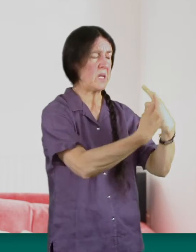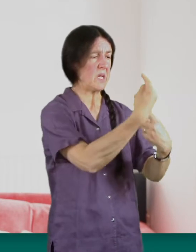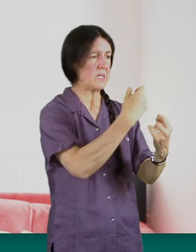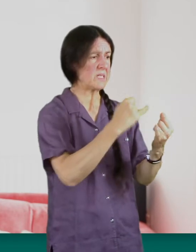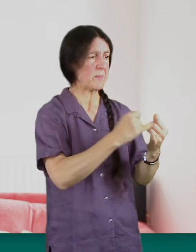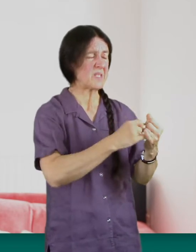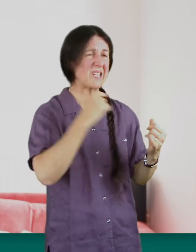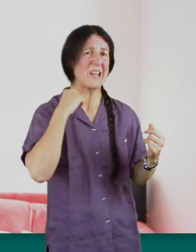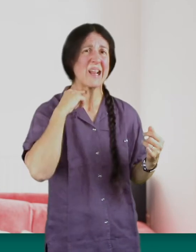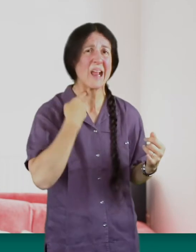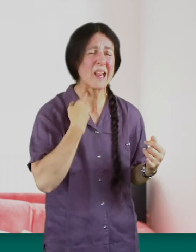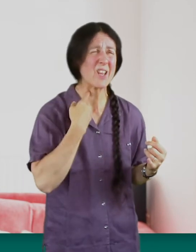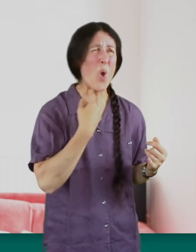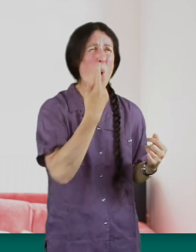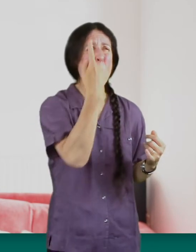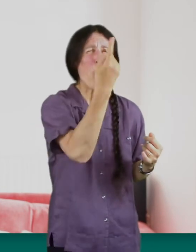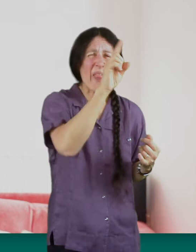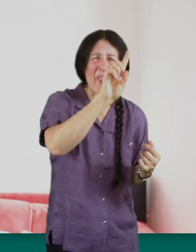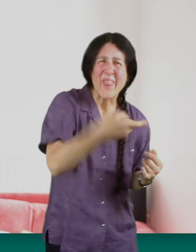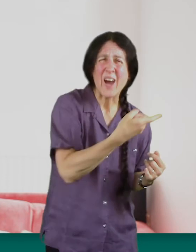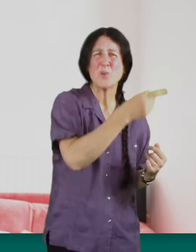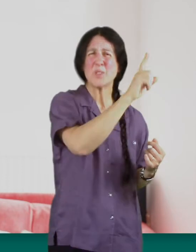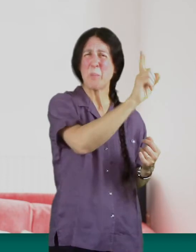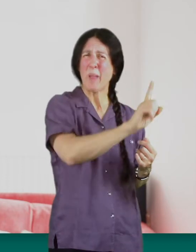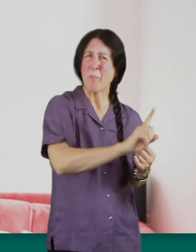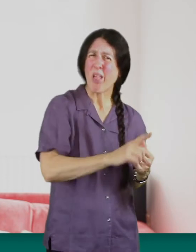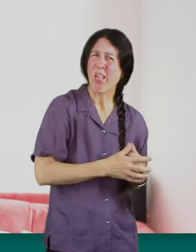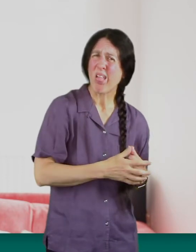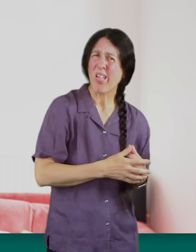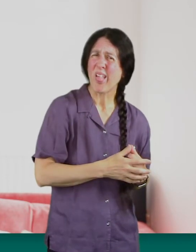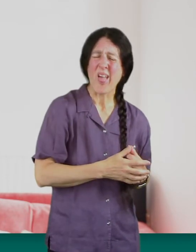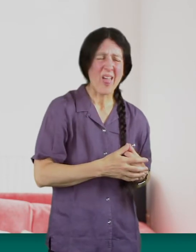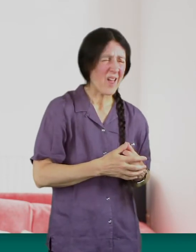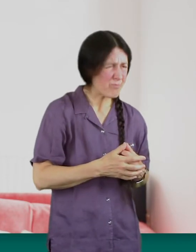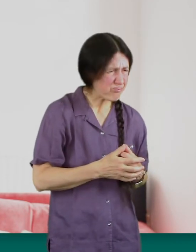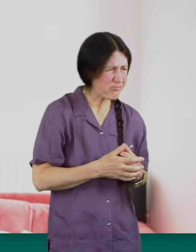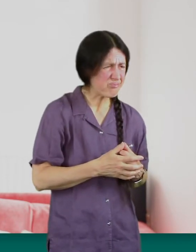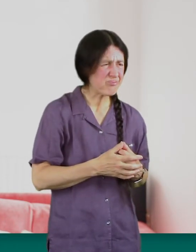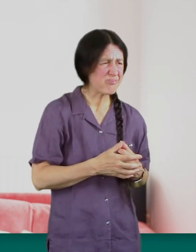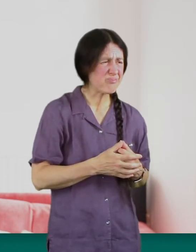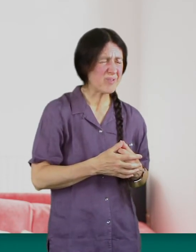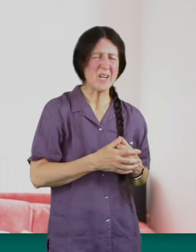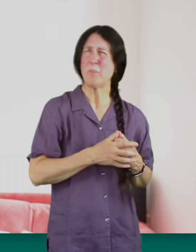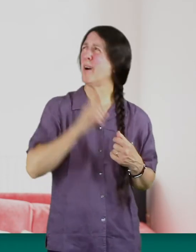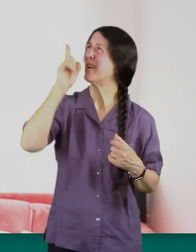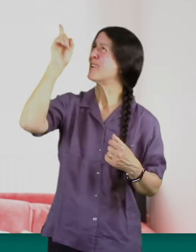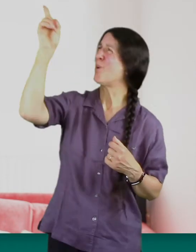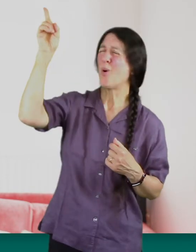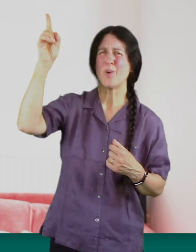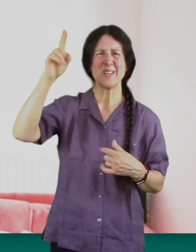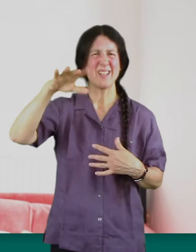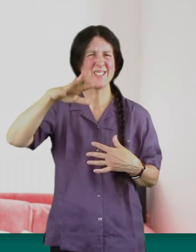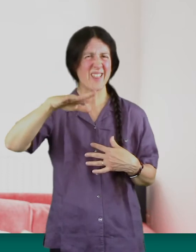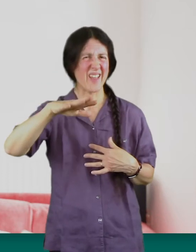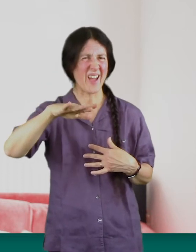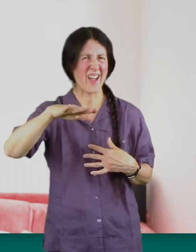so far down the road of anger, and yet God is there. And I think everything in me wants to say, but